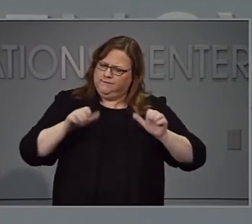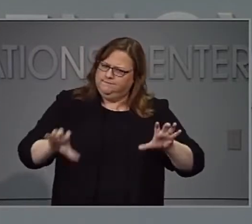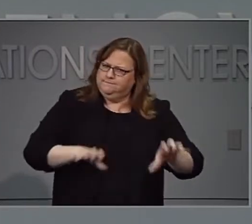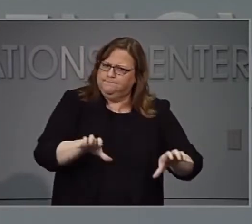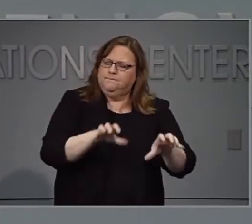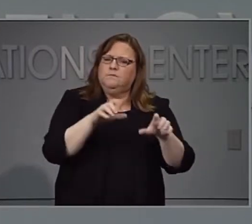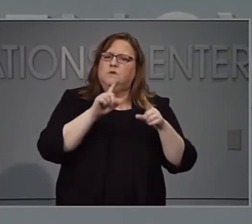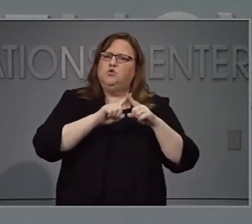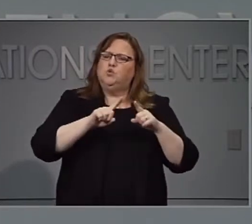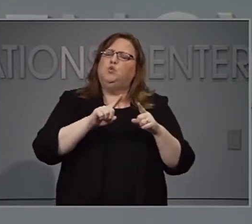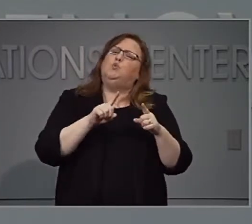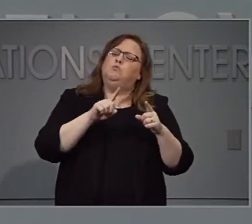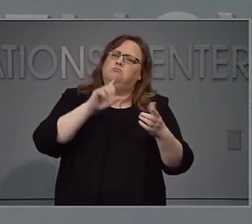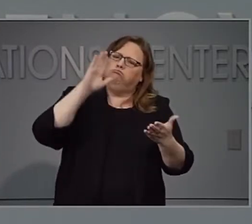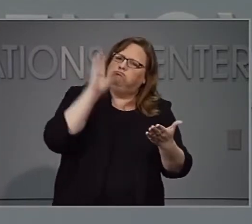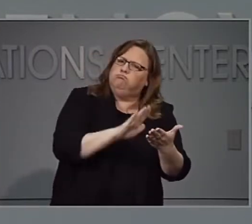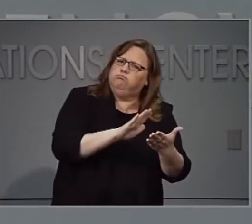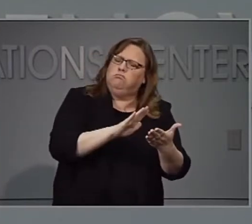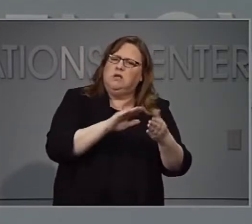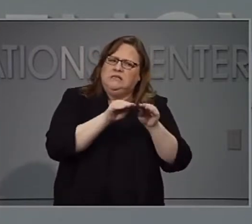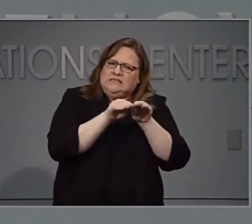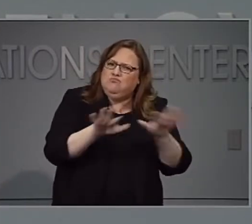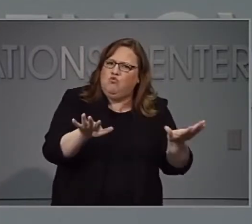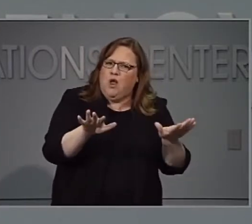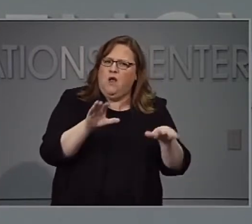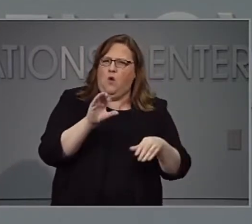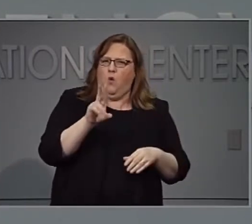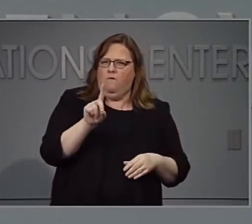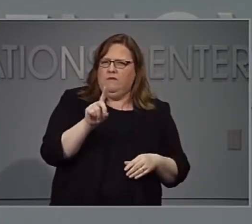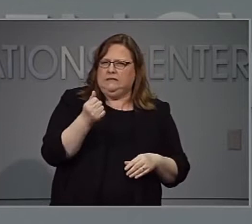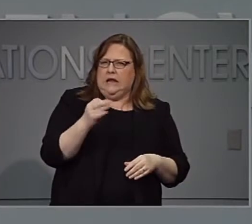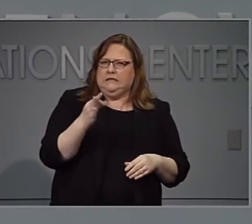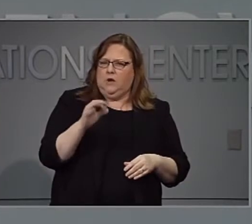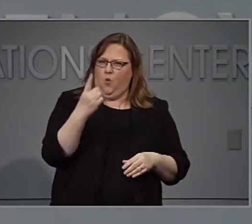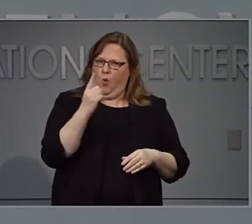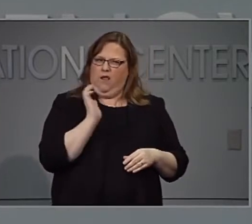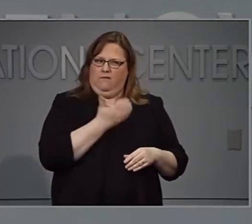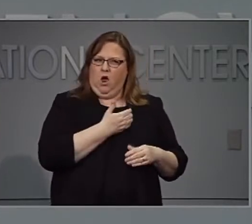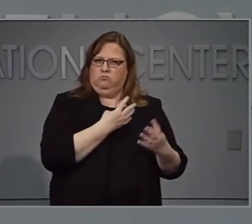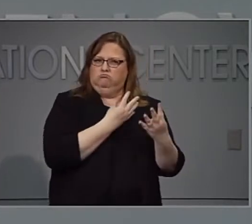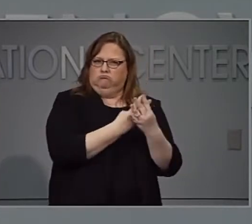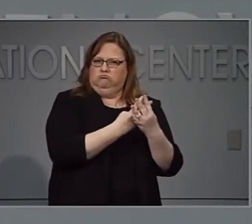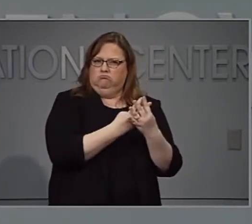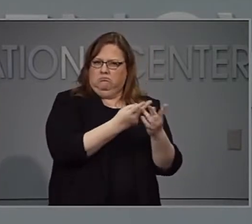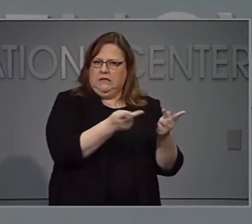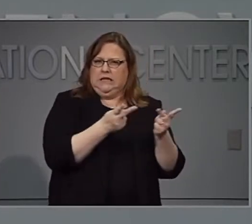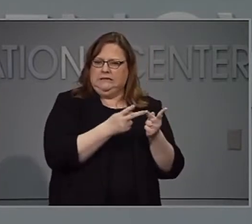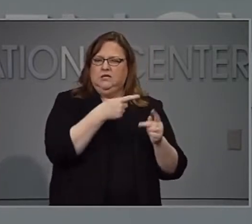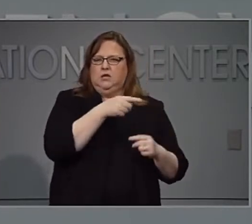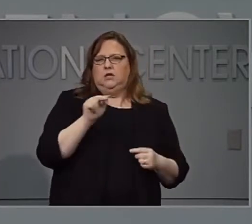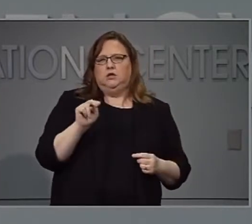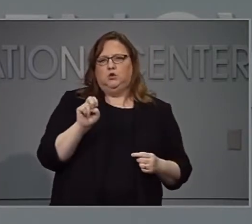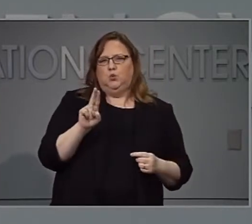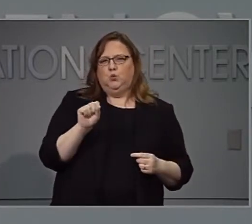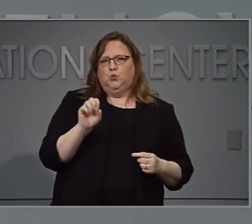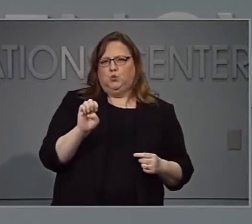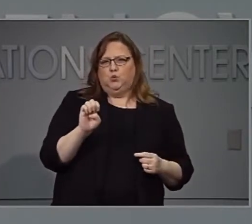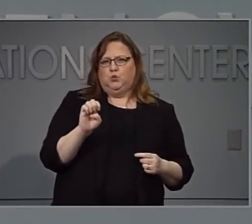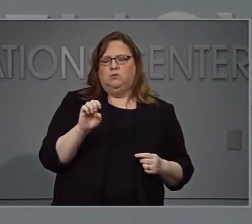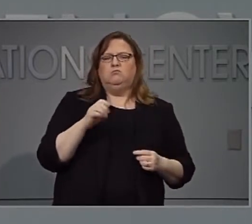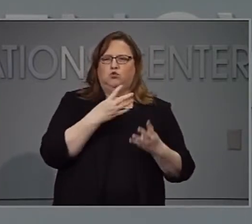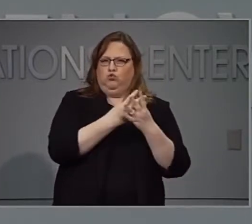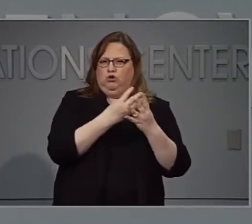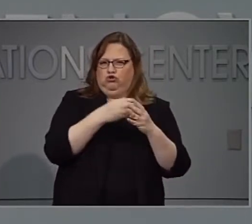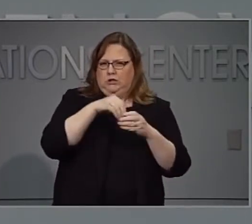the spread of COVID-19 at one of our correctional facilities, Noose Correctional in Goldsboro. Prison